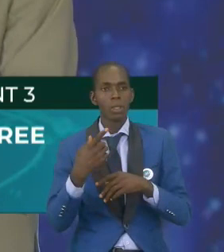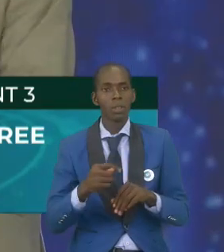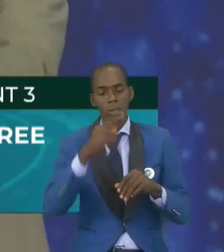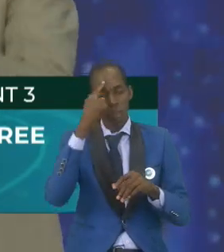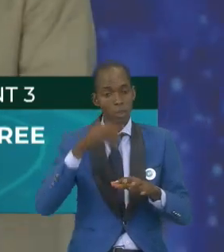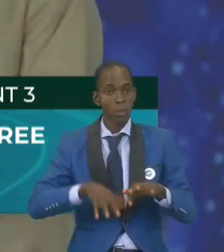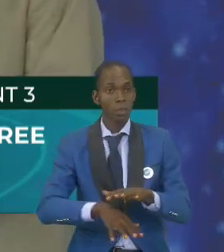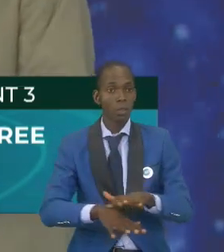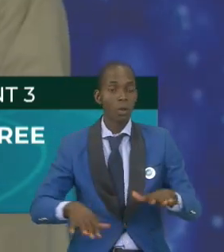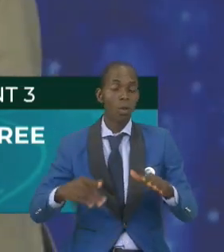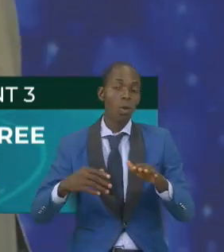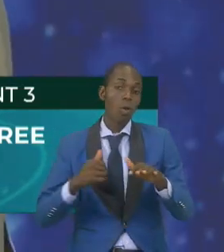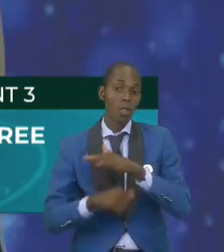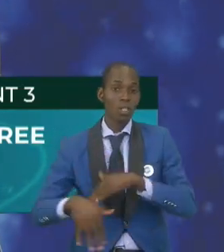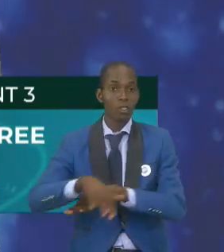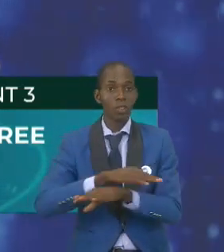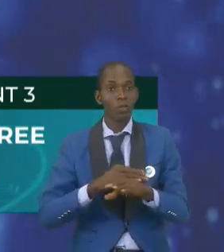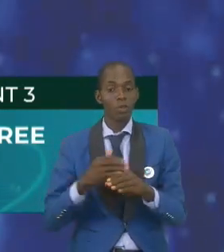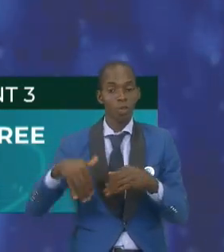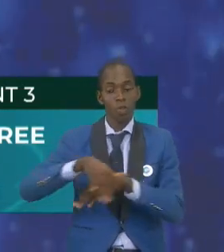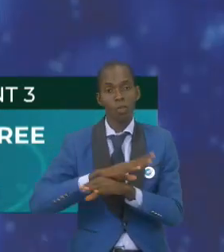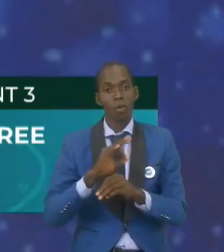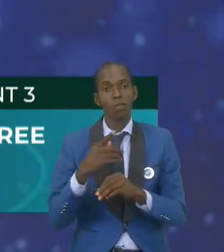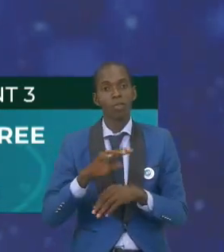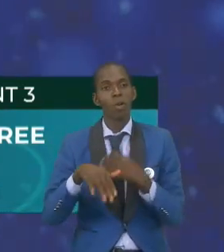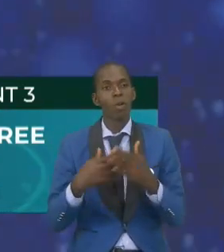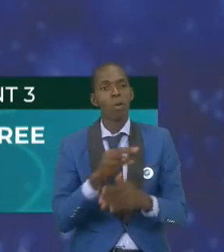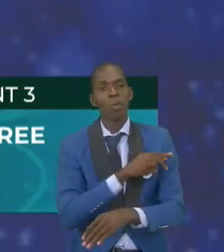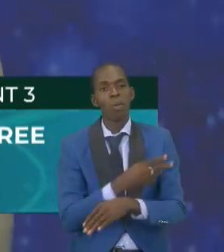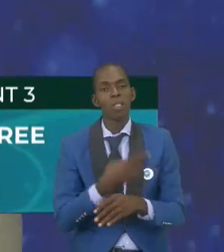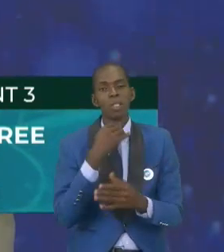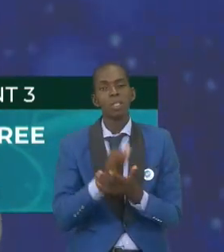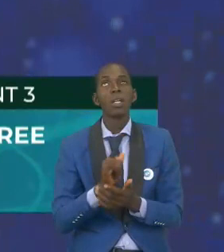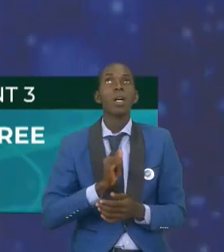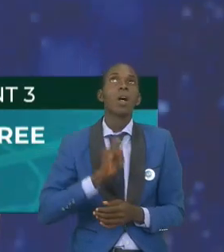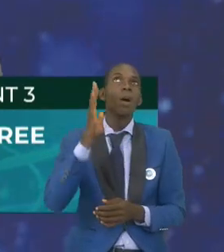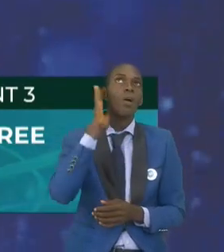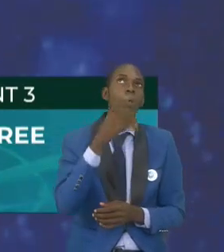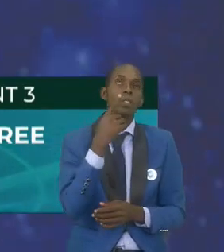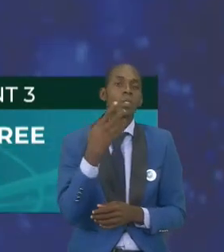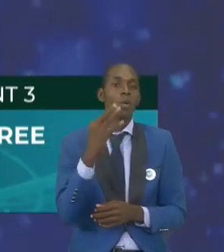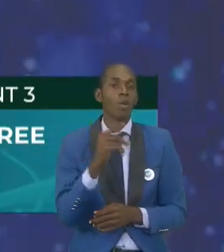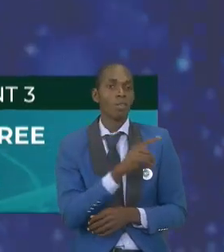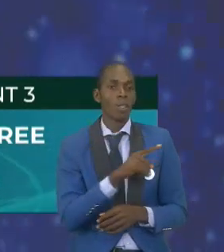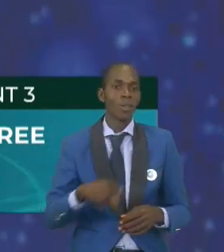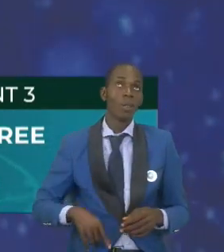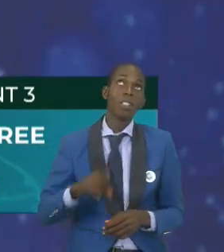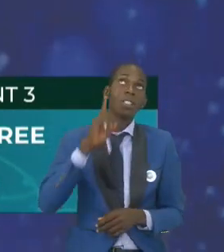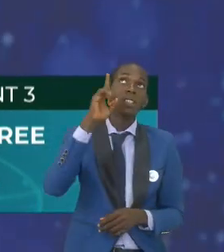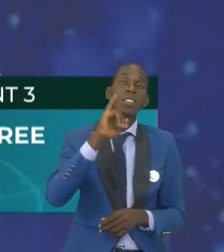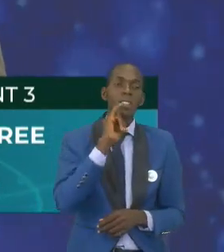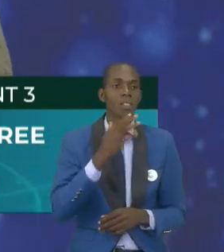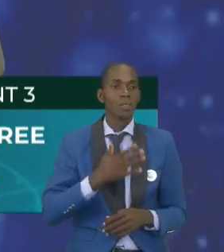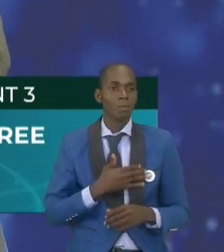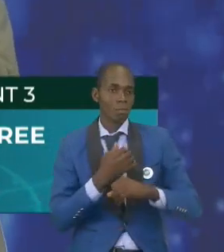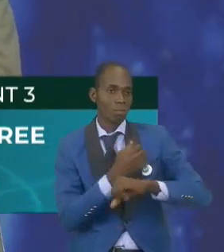the Almighty. In verse 2, he tells us, I will say of the Lord, he is my refuge, he